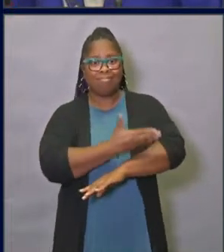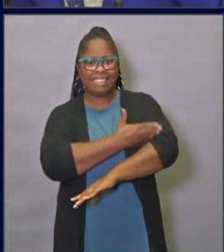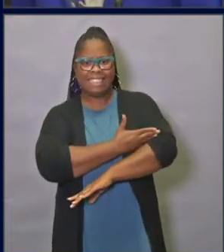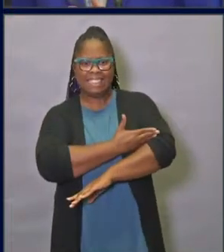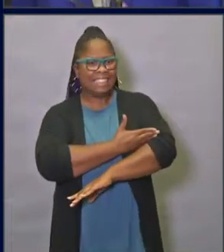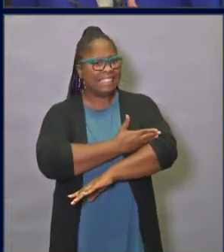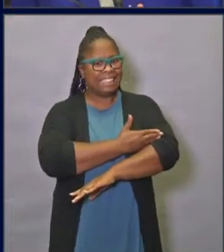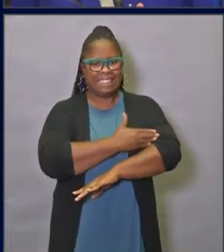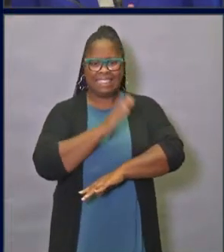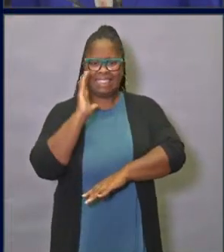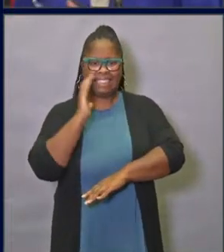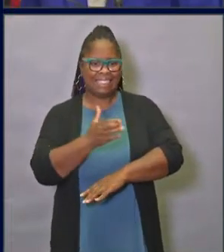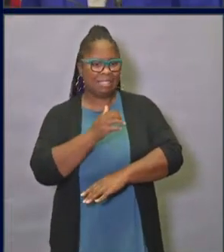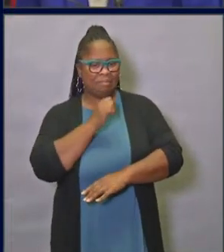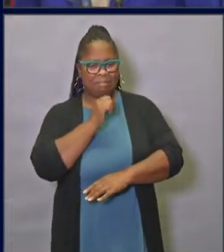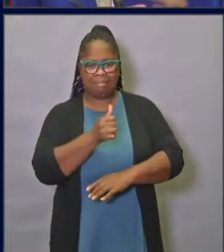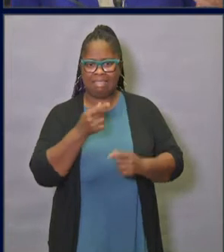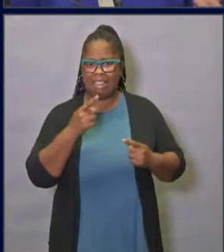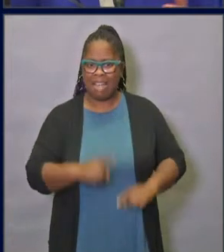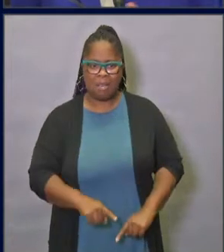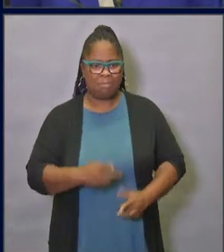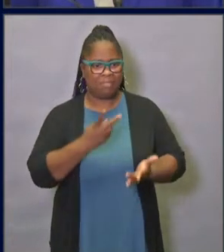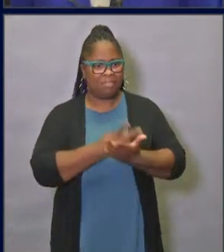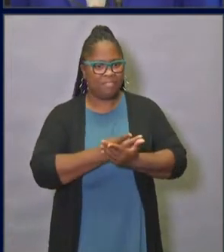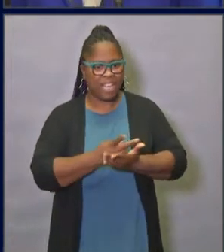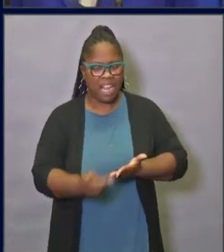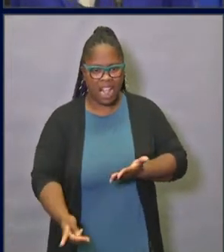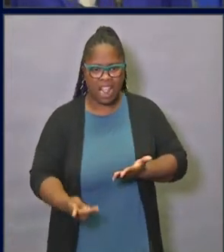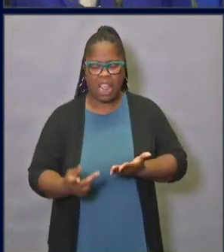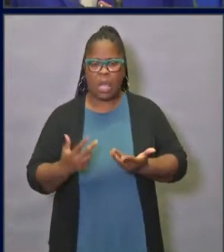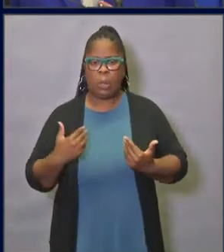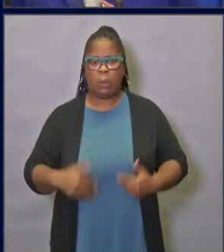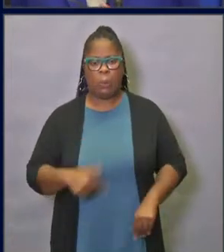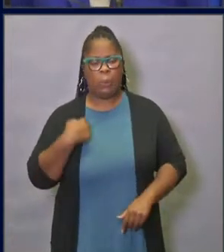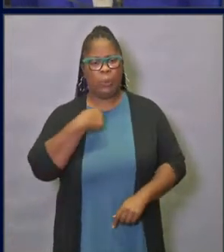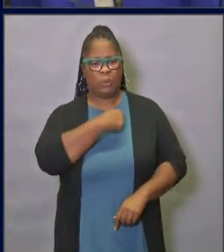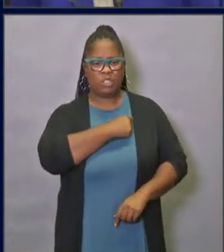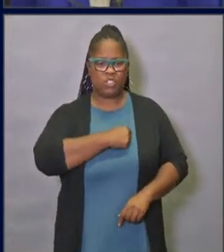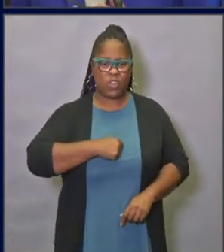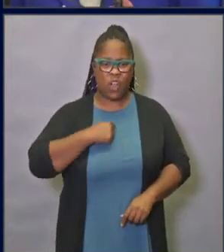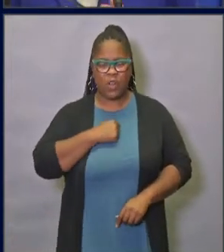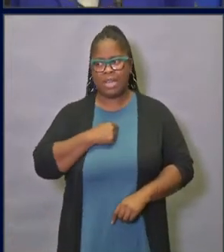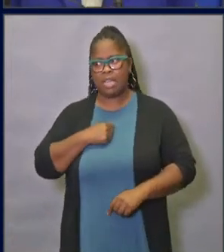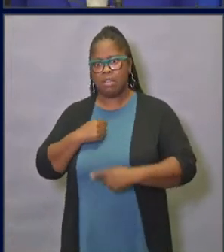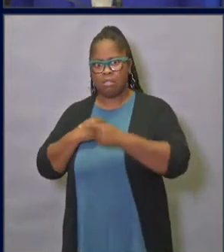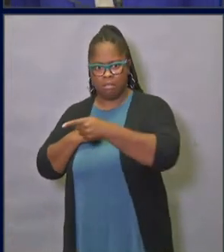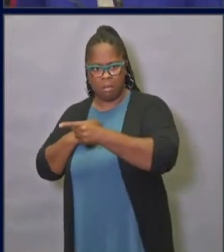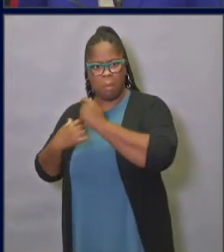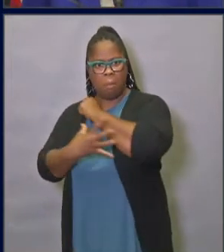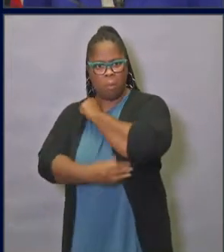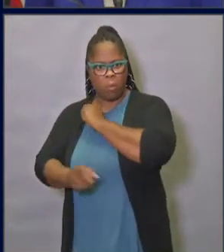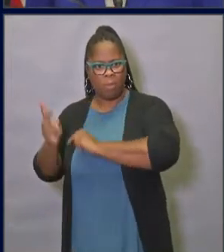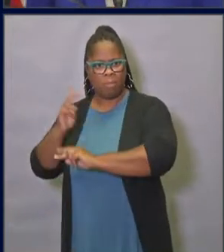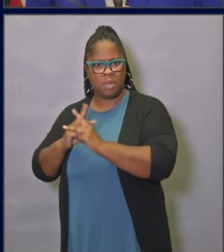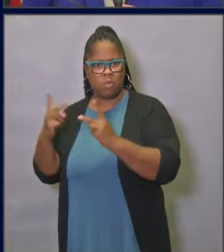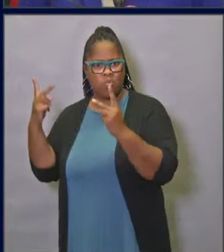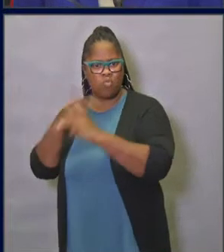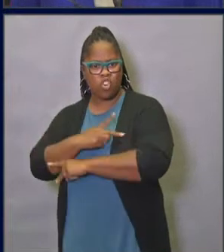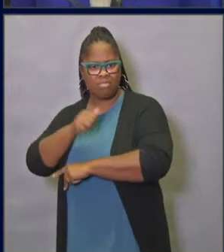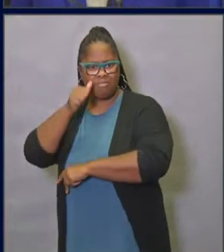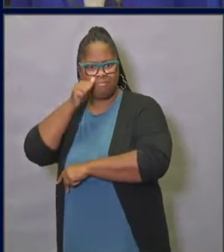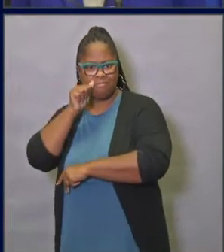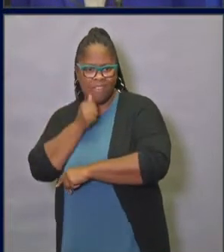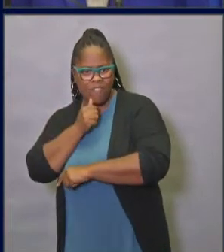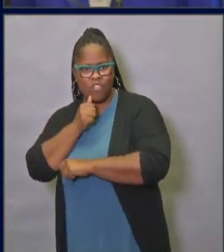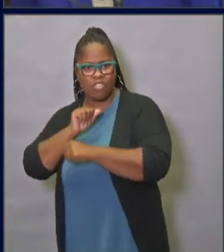at our rates among cases and deaths in those communities with high rates of poverty when compared to communities that have much